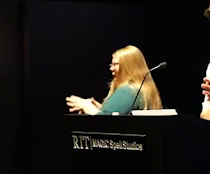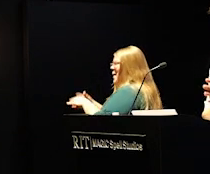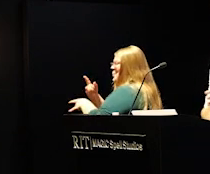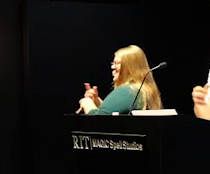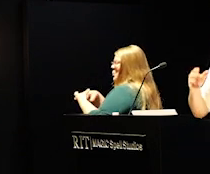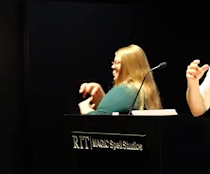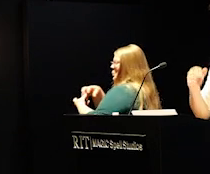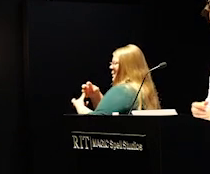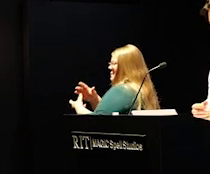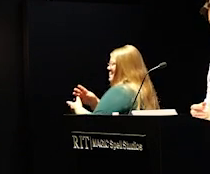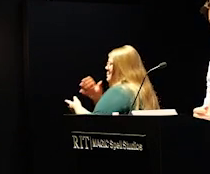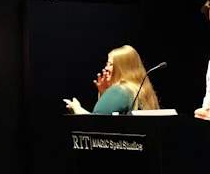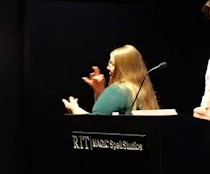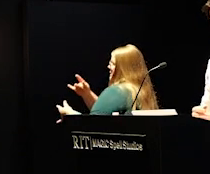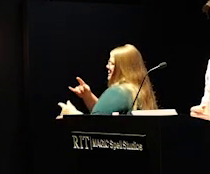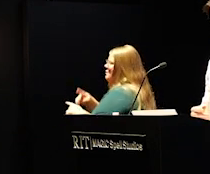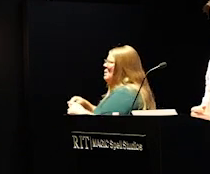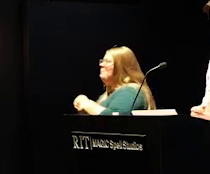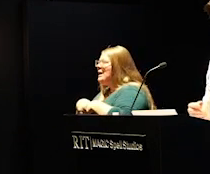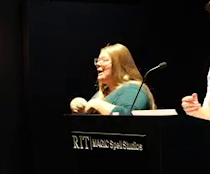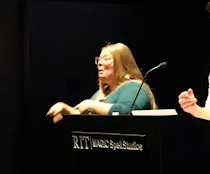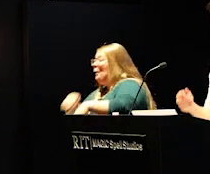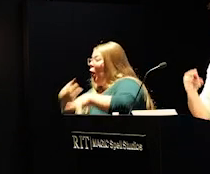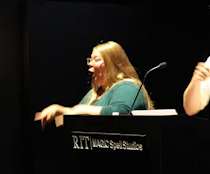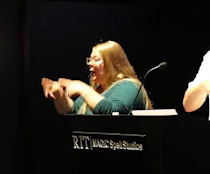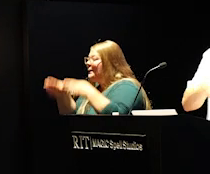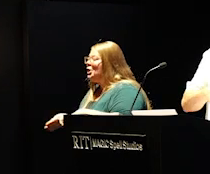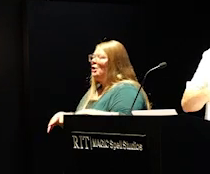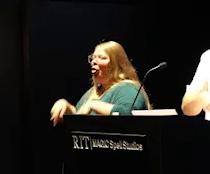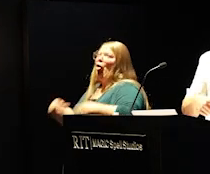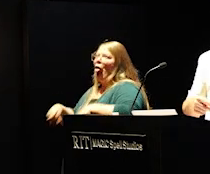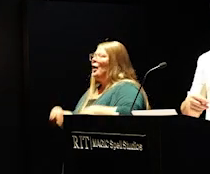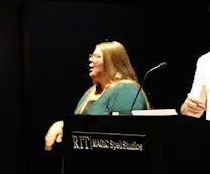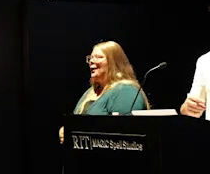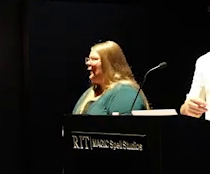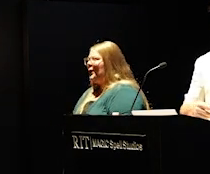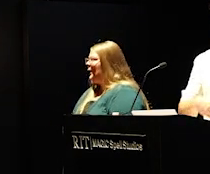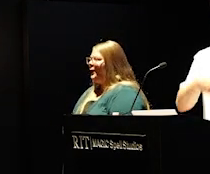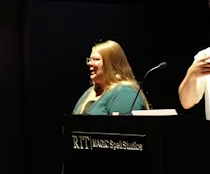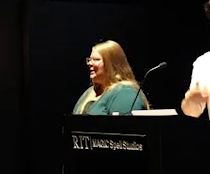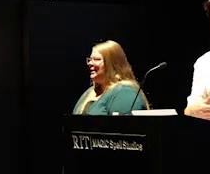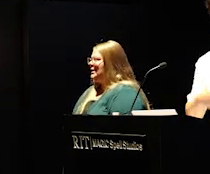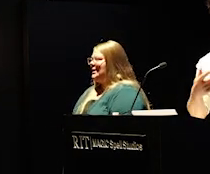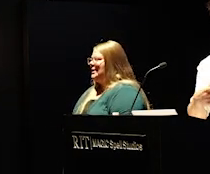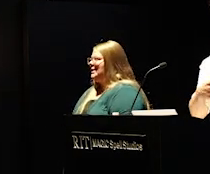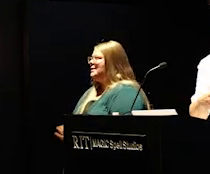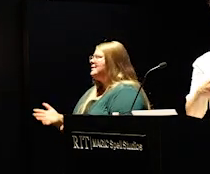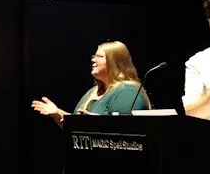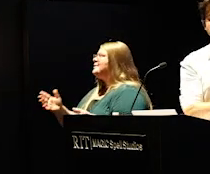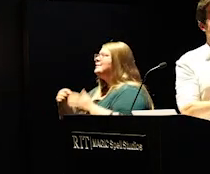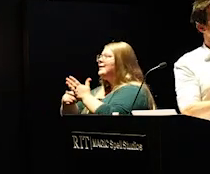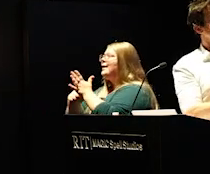tasty cocktails. But I'm not a party guy. I don't do it to like in 2008 when